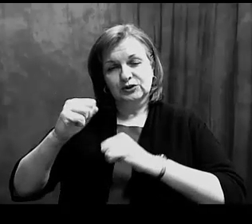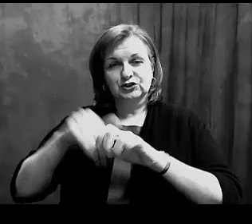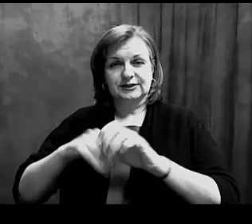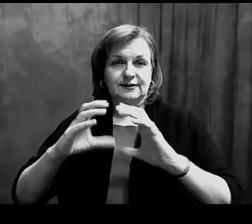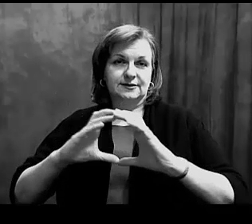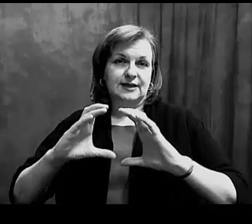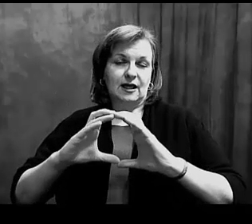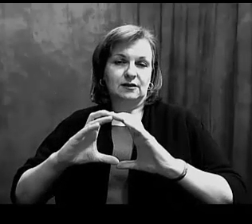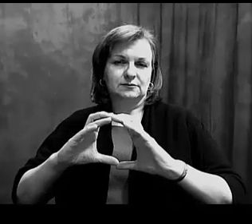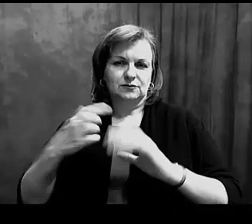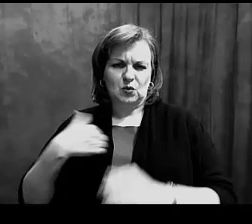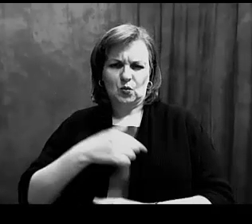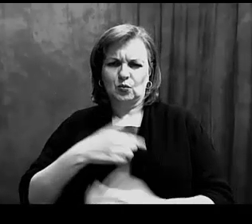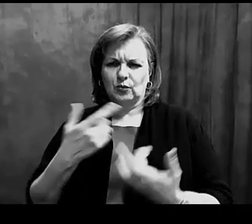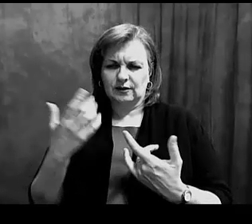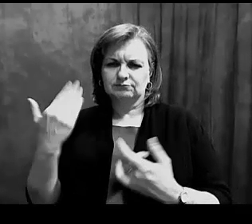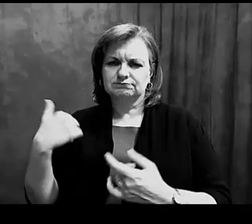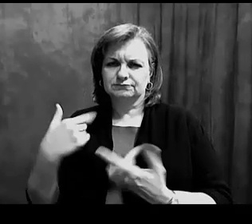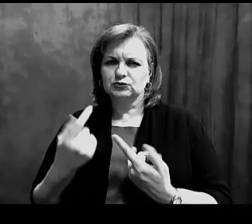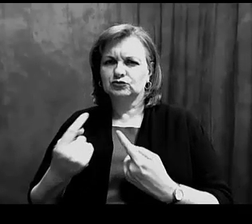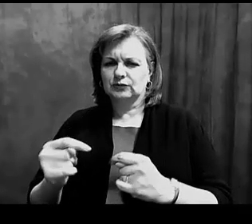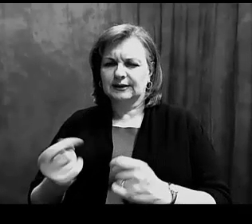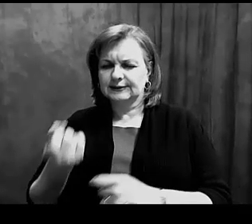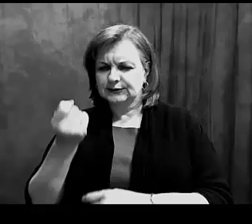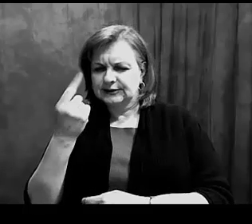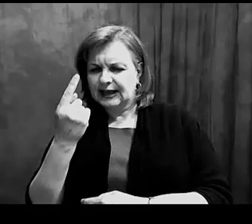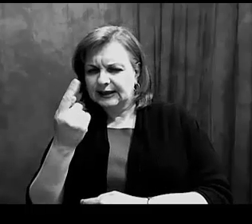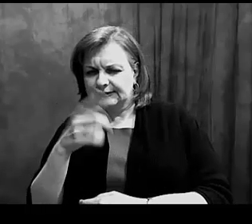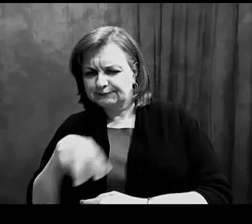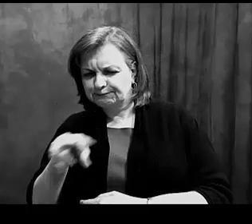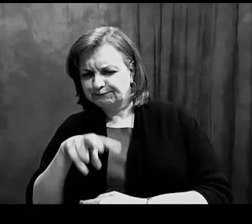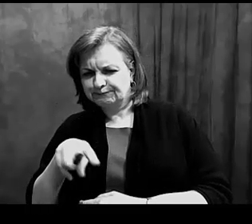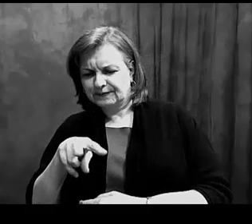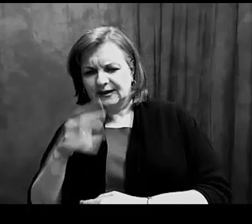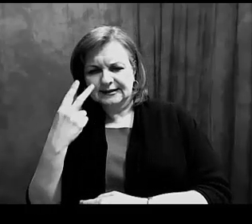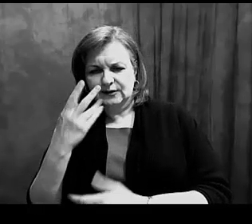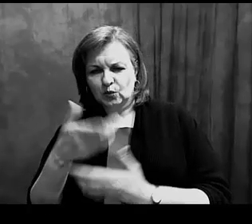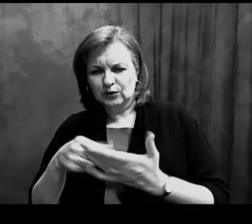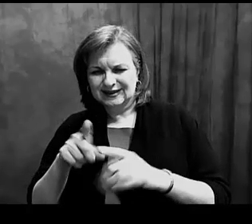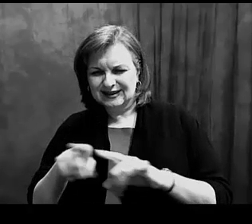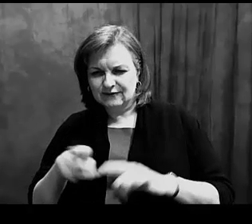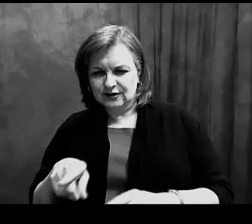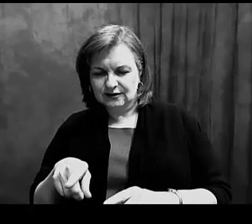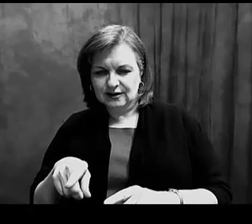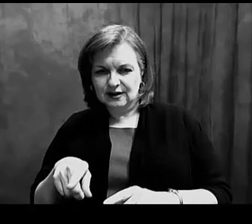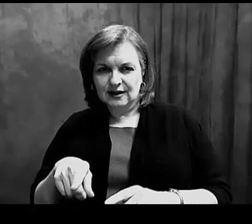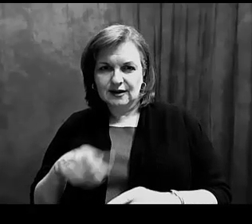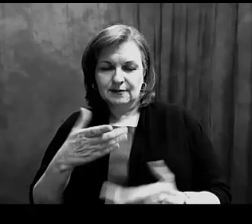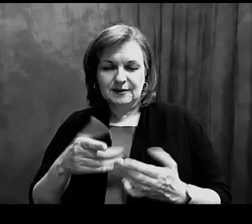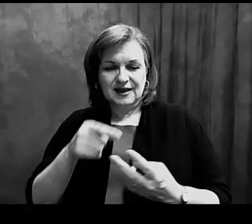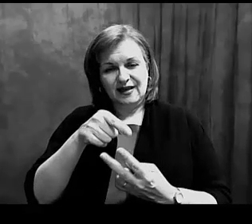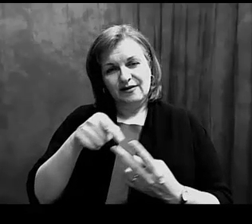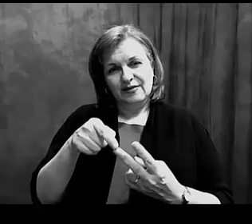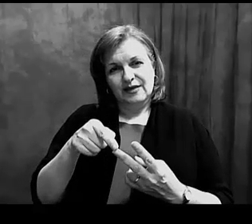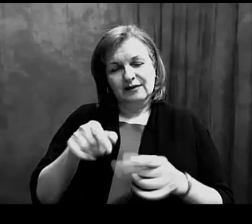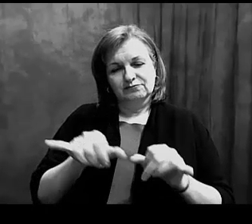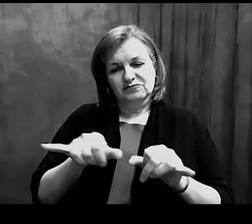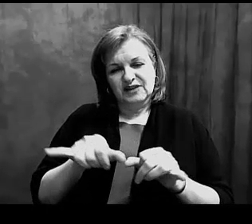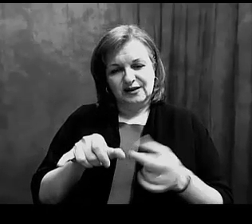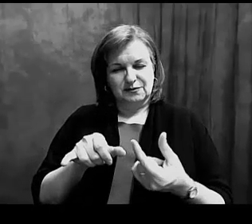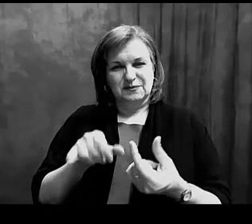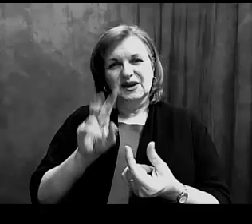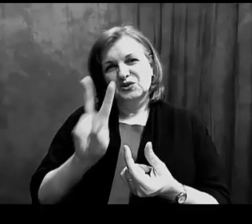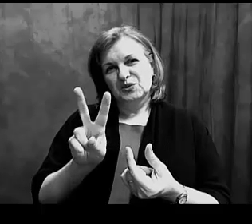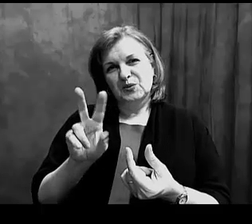tiny structures of cells. So trying to understand and get at the differences of things that are